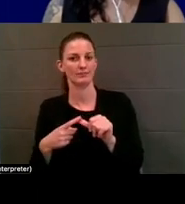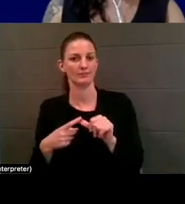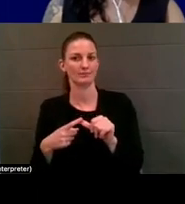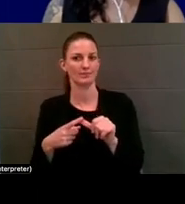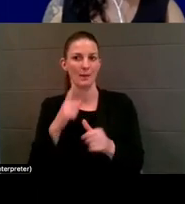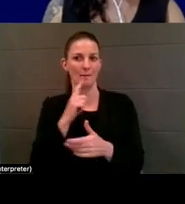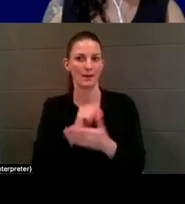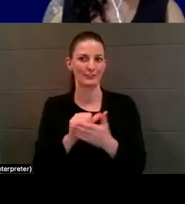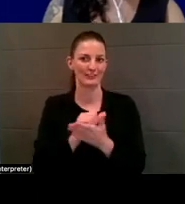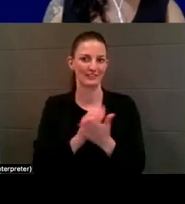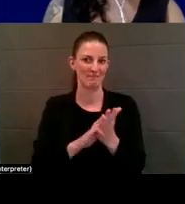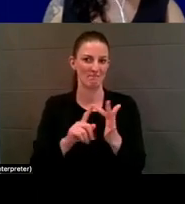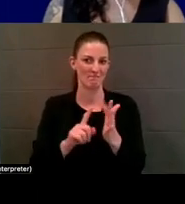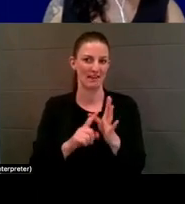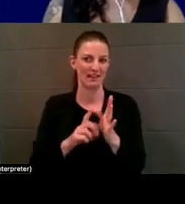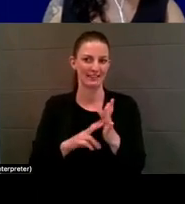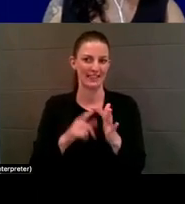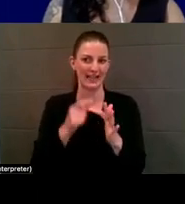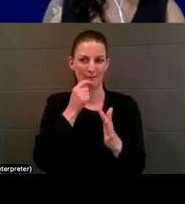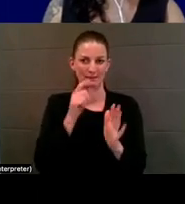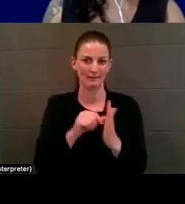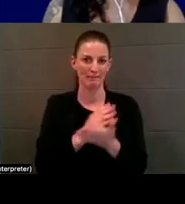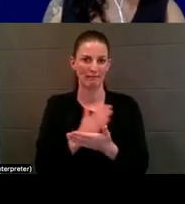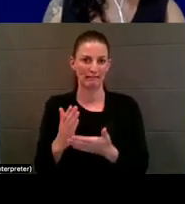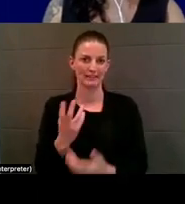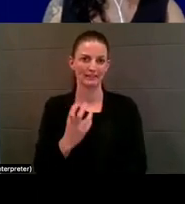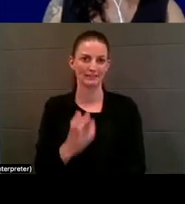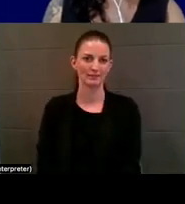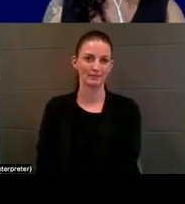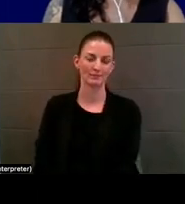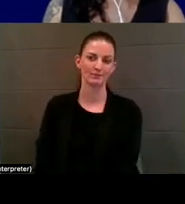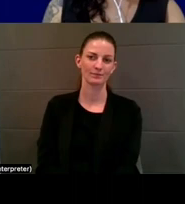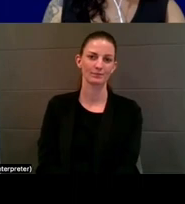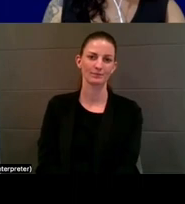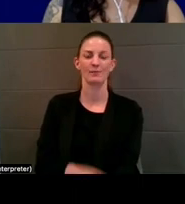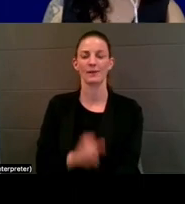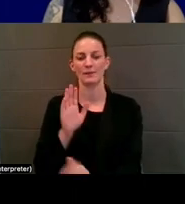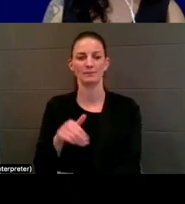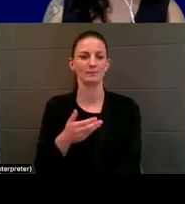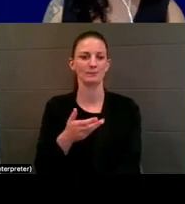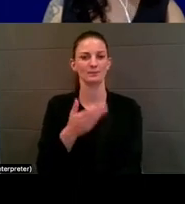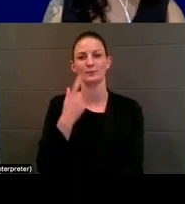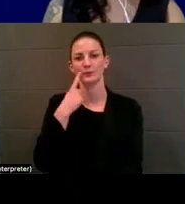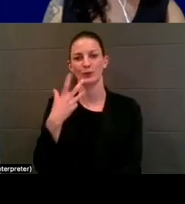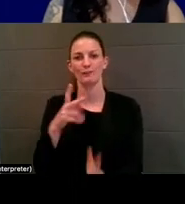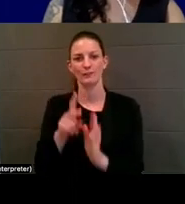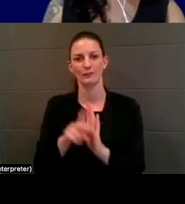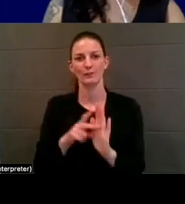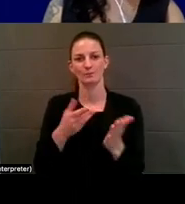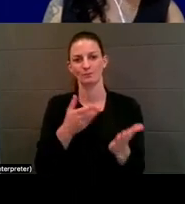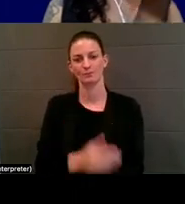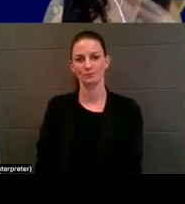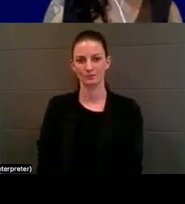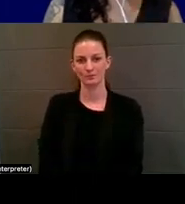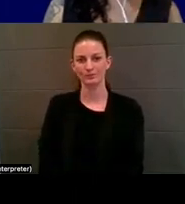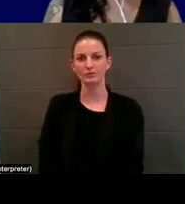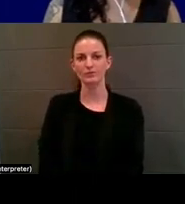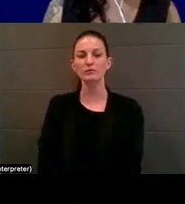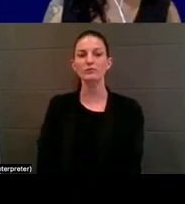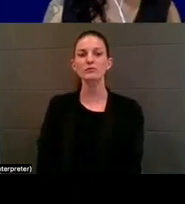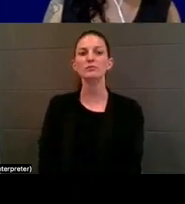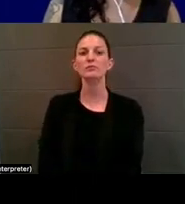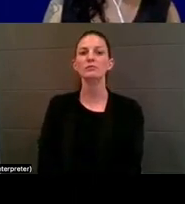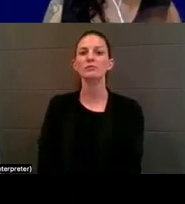Apologies, Melanie, I'm running a little bit over. So anyway, here's my chat with John. All our work was